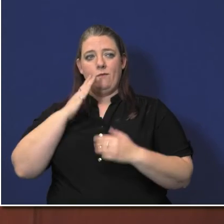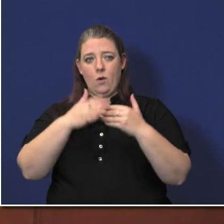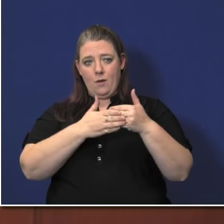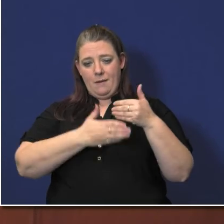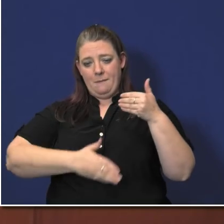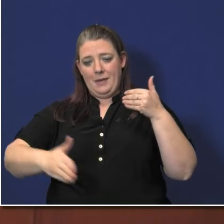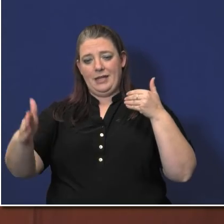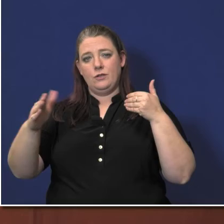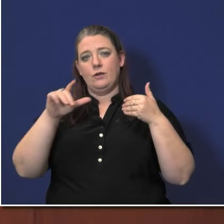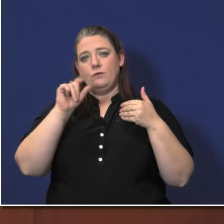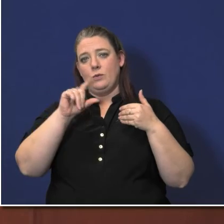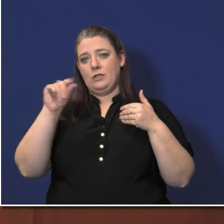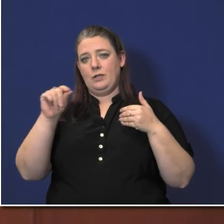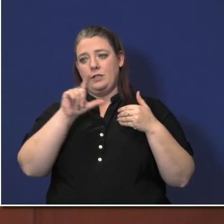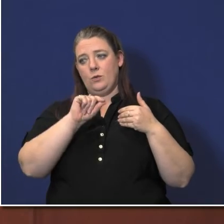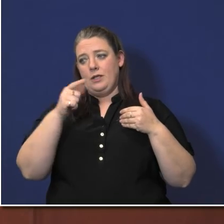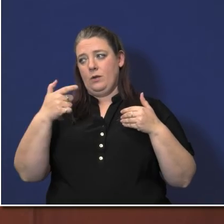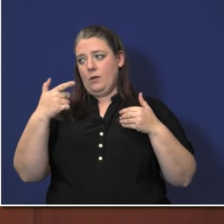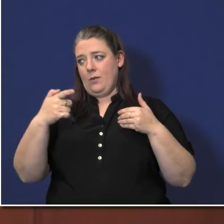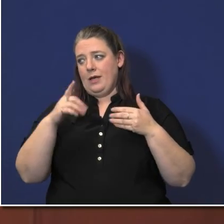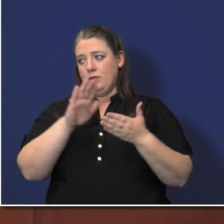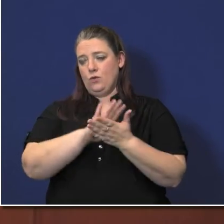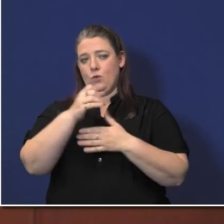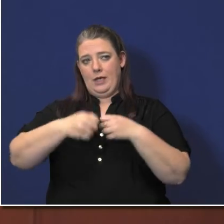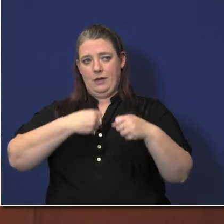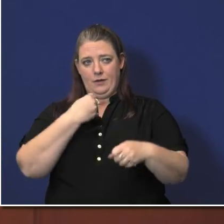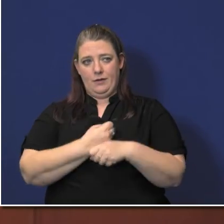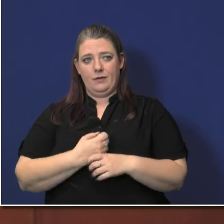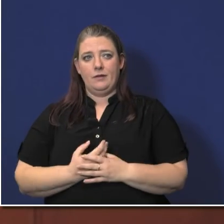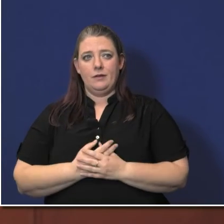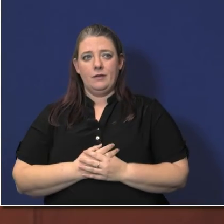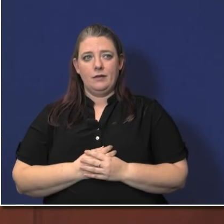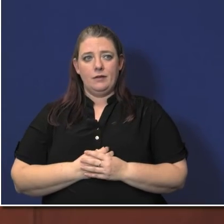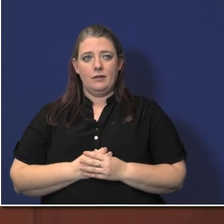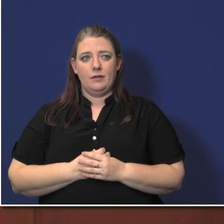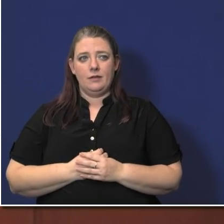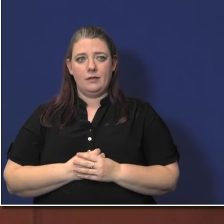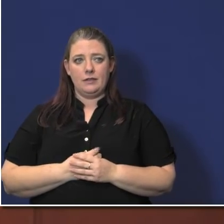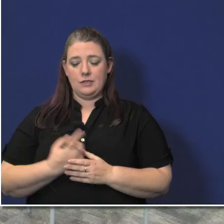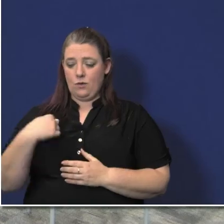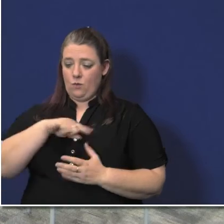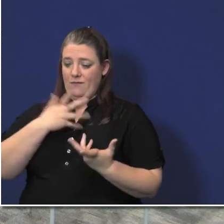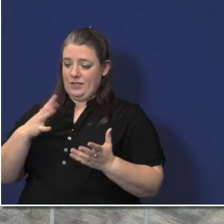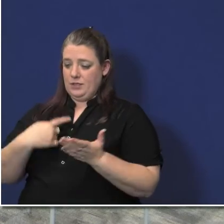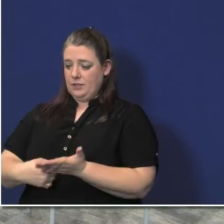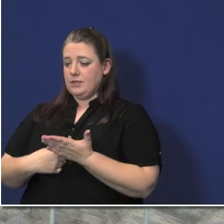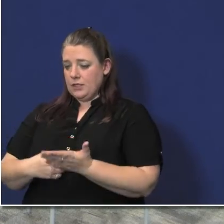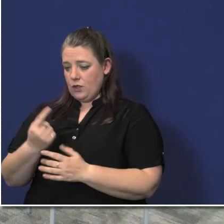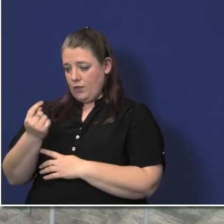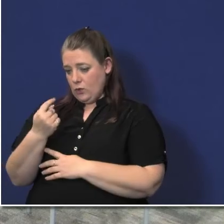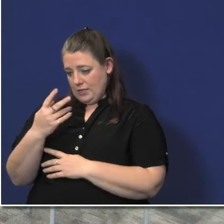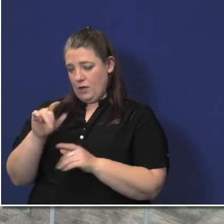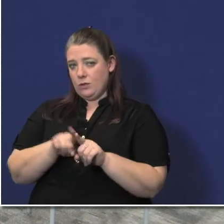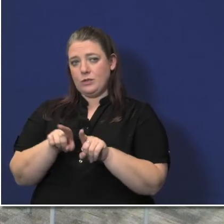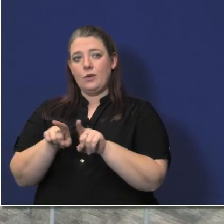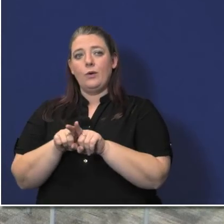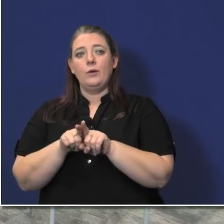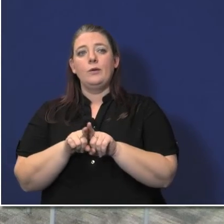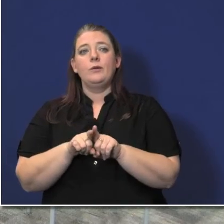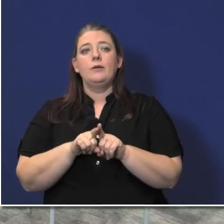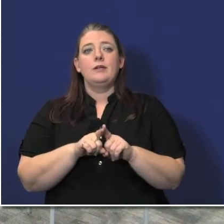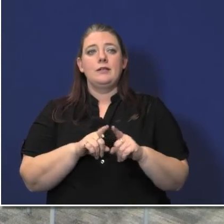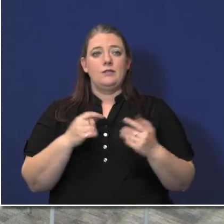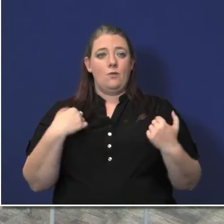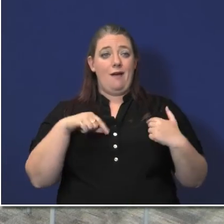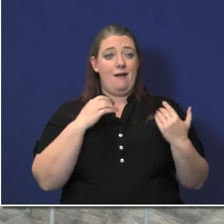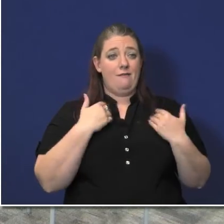of 2020-2021 school year. We had a discussion on this on Thursday also. Do